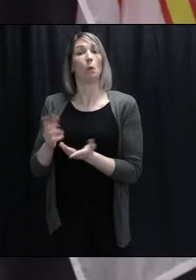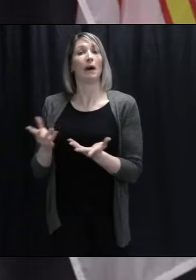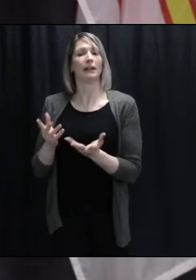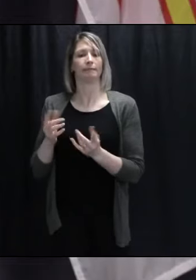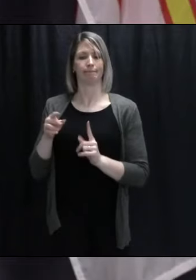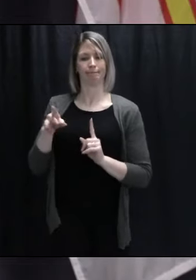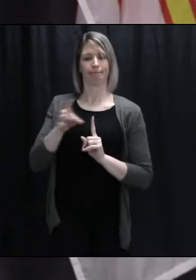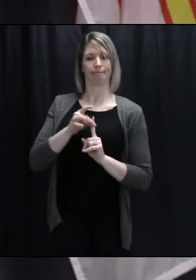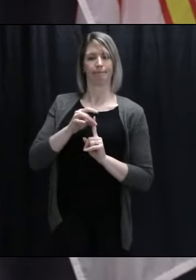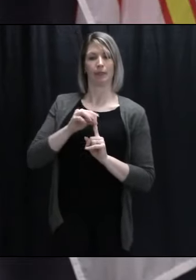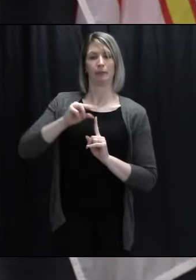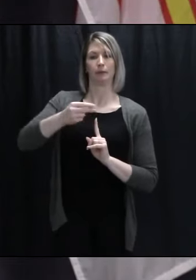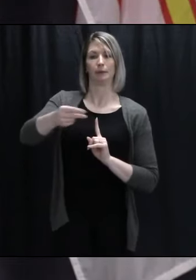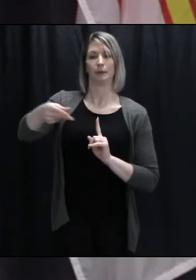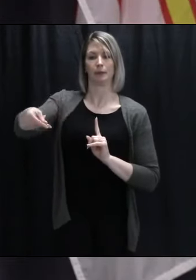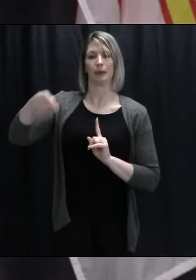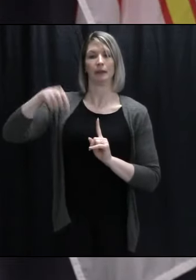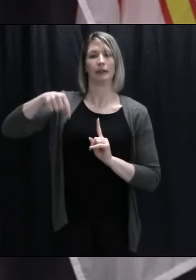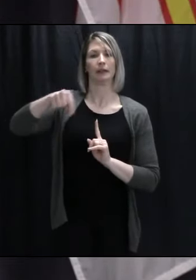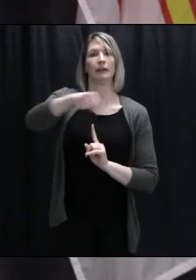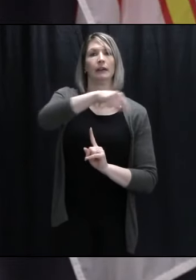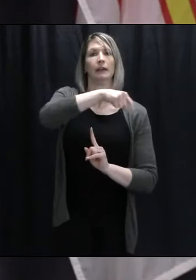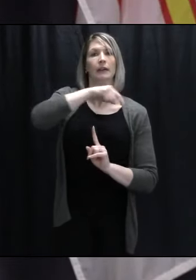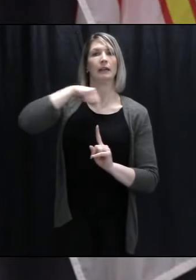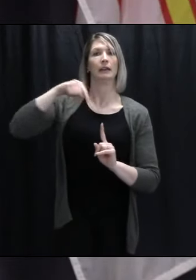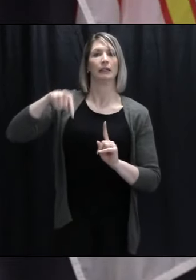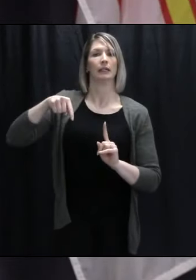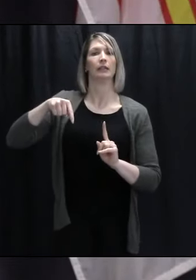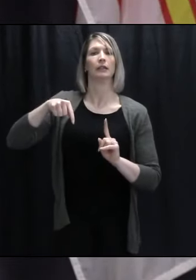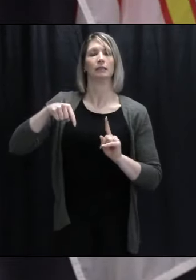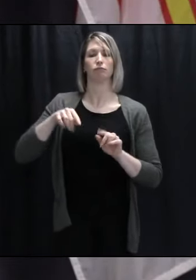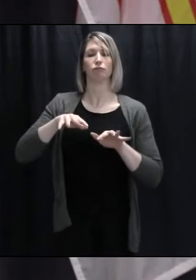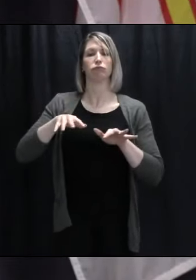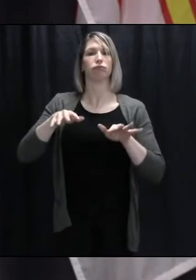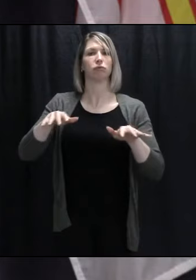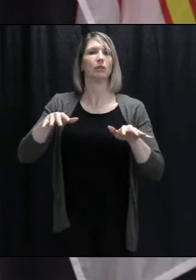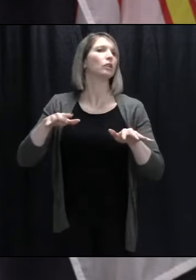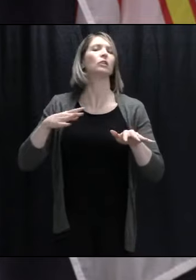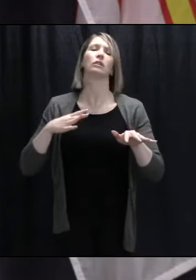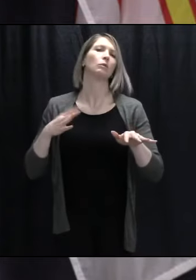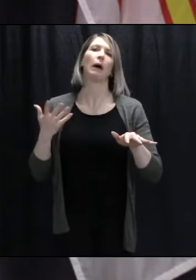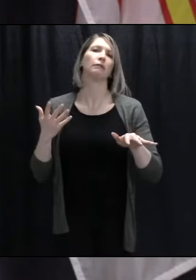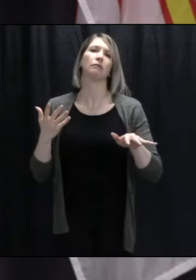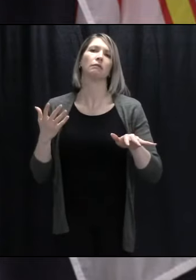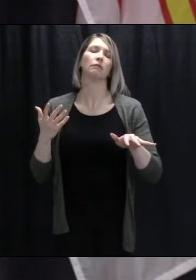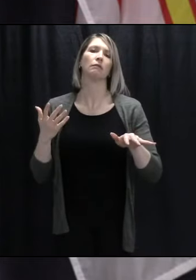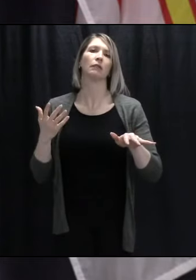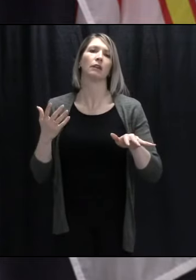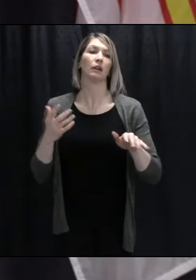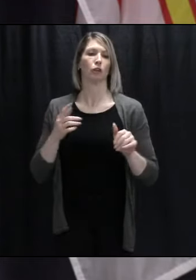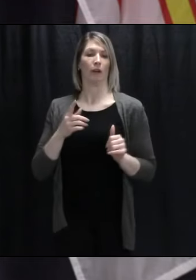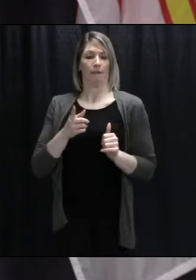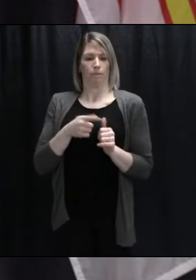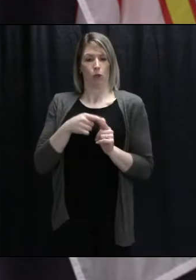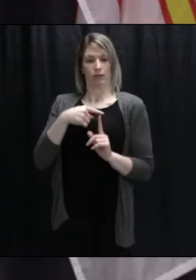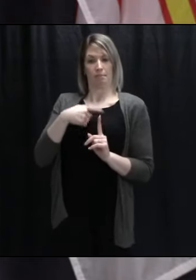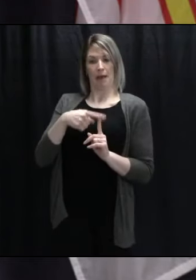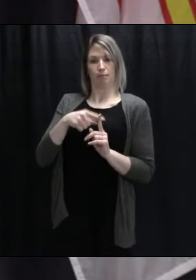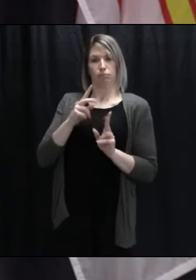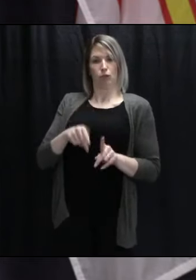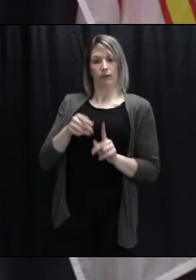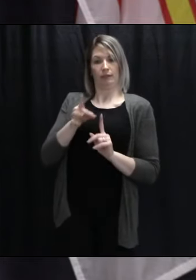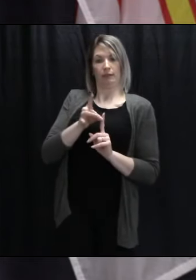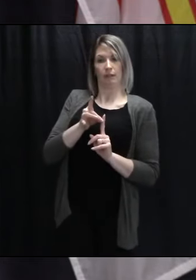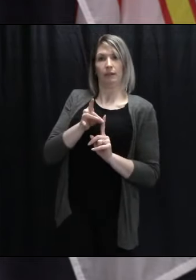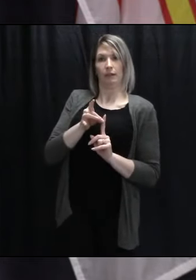being able to spread the virus. So, finding the people who are positive, who are in contact with